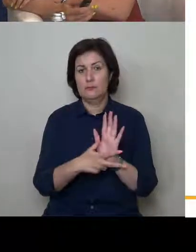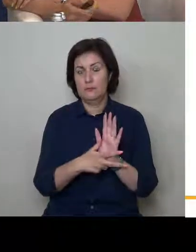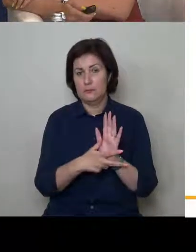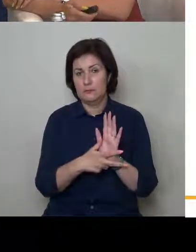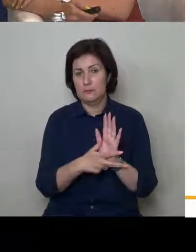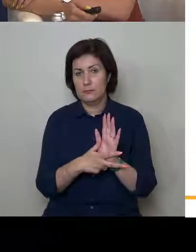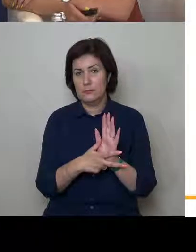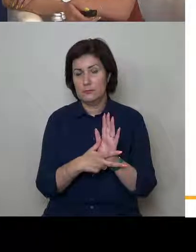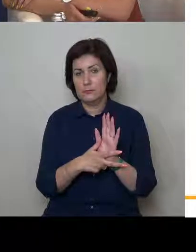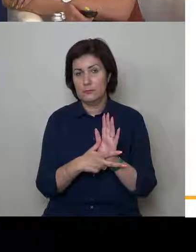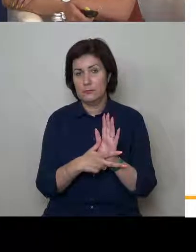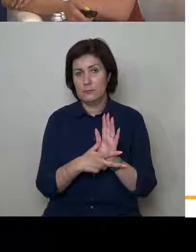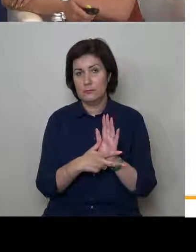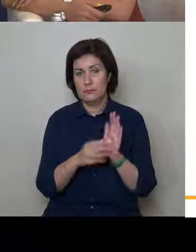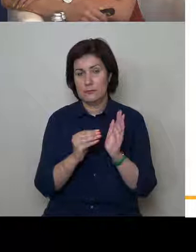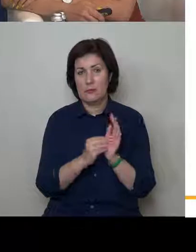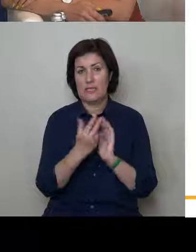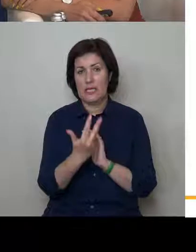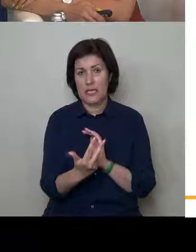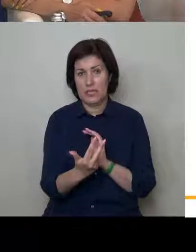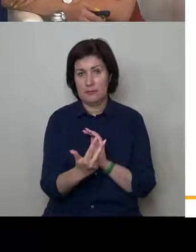now covered by Article